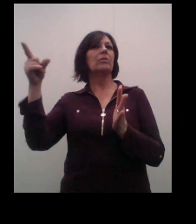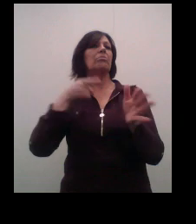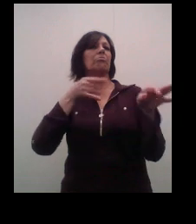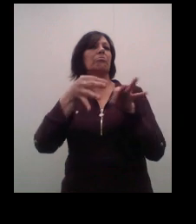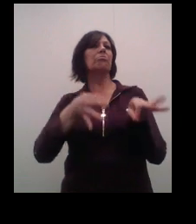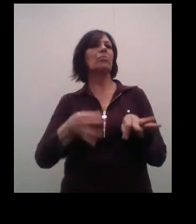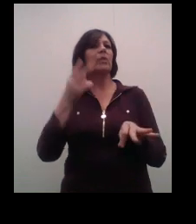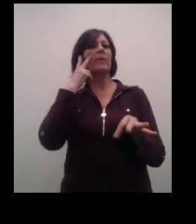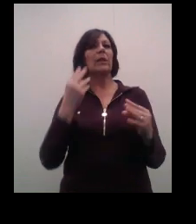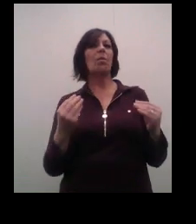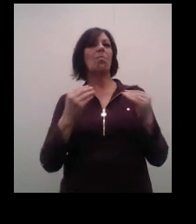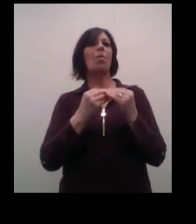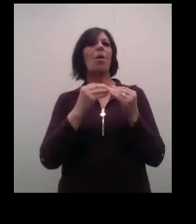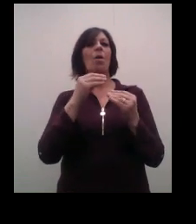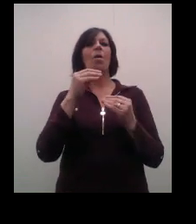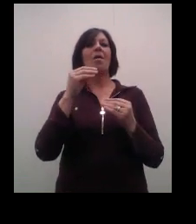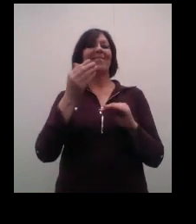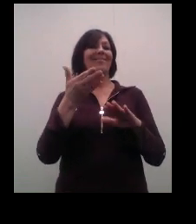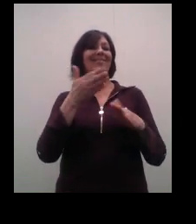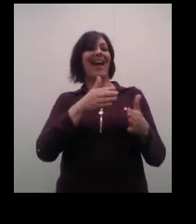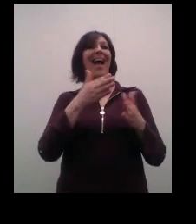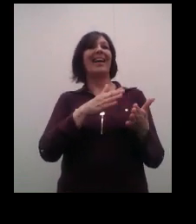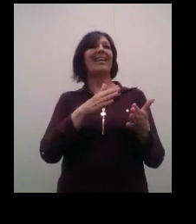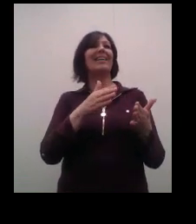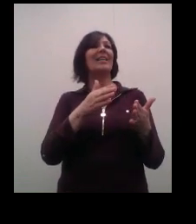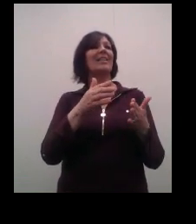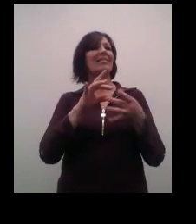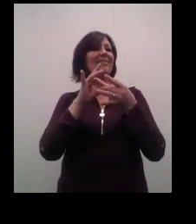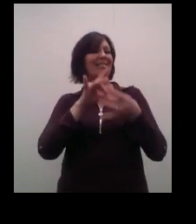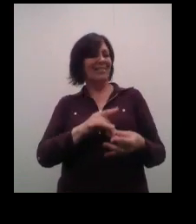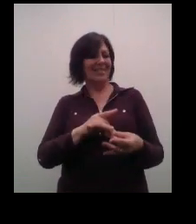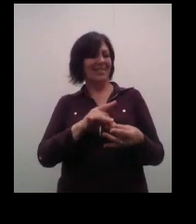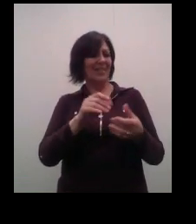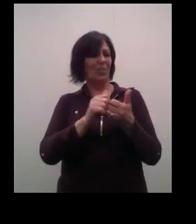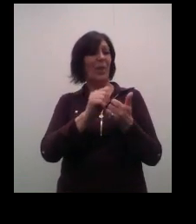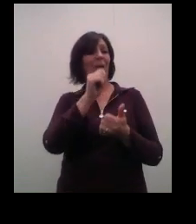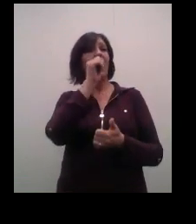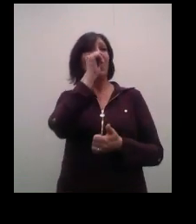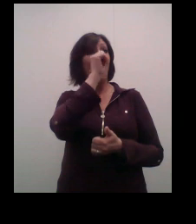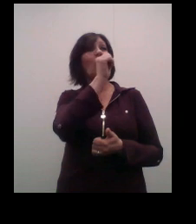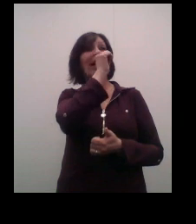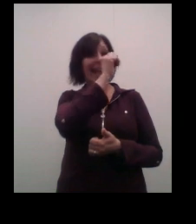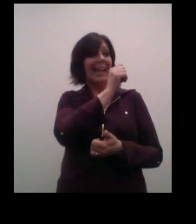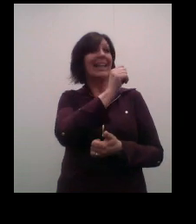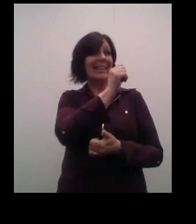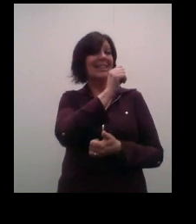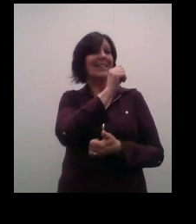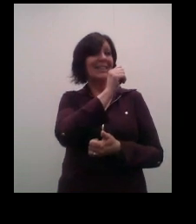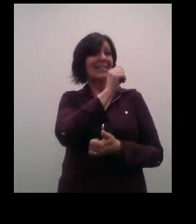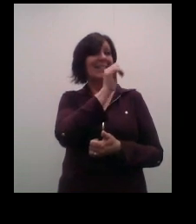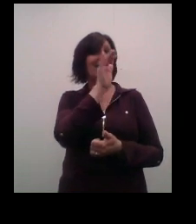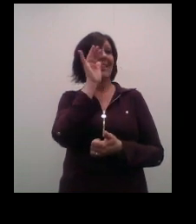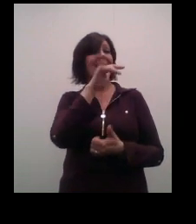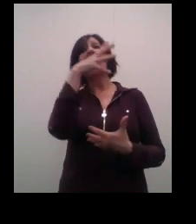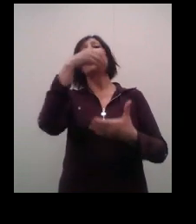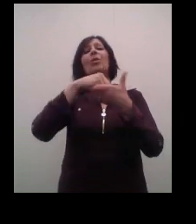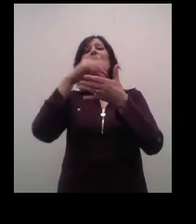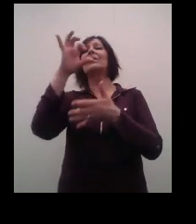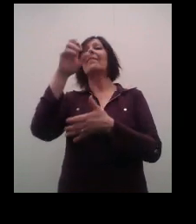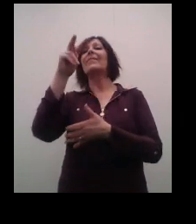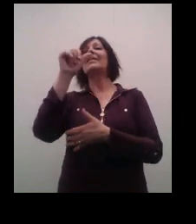increase in individuals who are overdosing and dying due to what appears to be cocaine ingestion. That is also includes